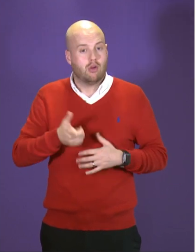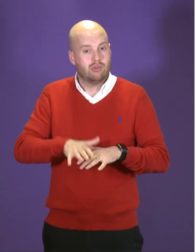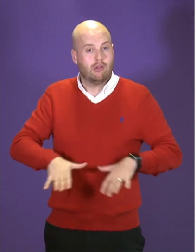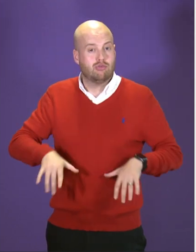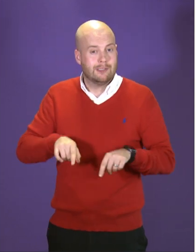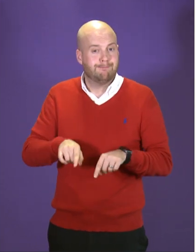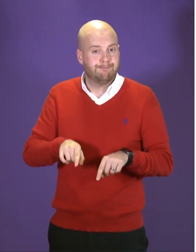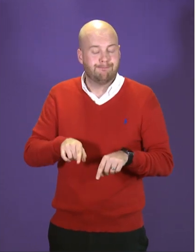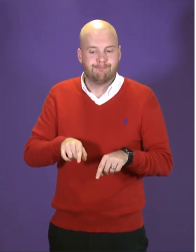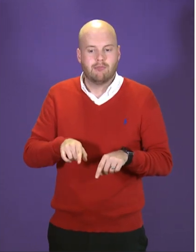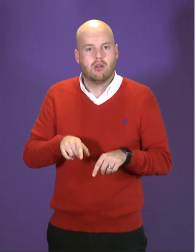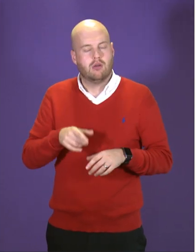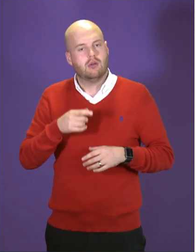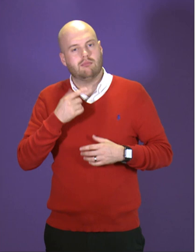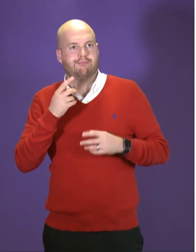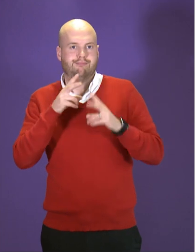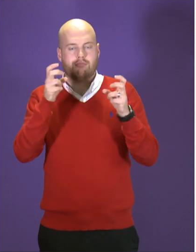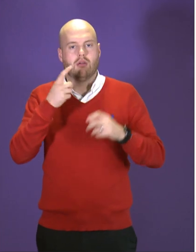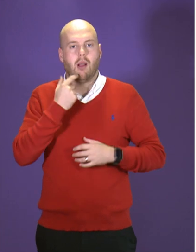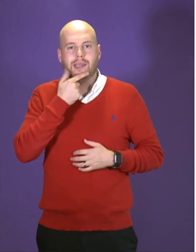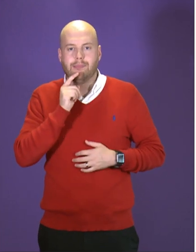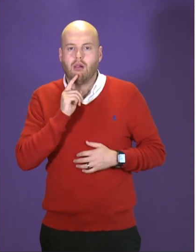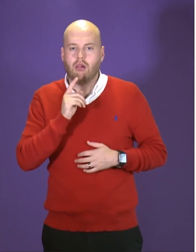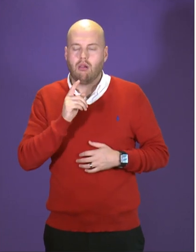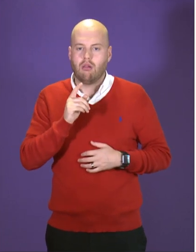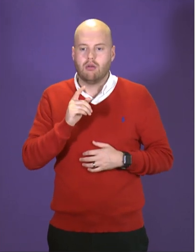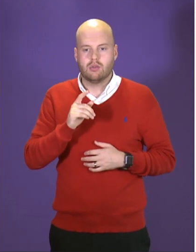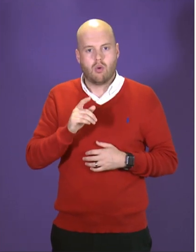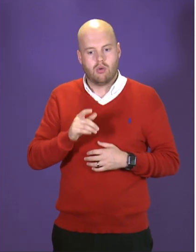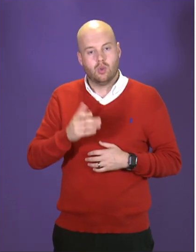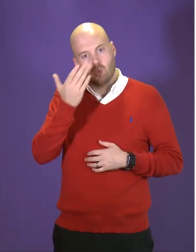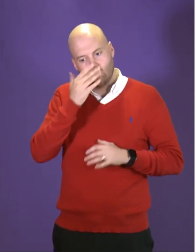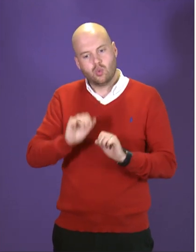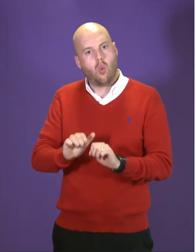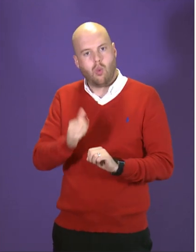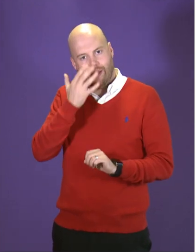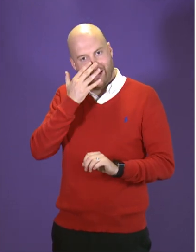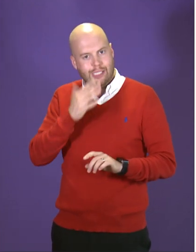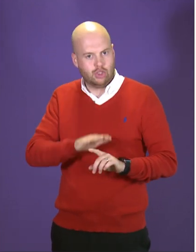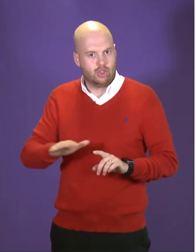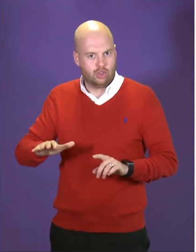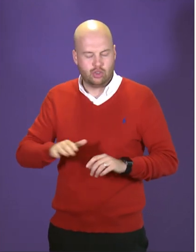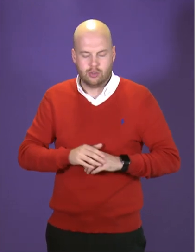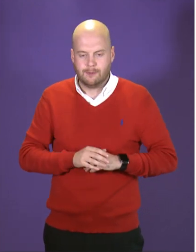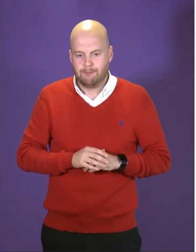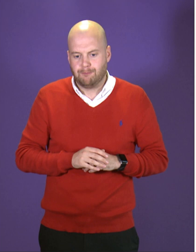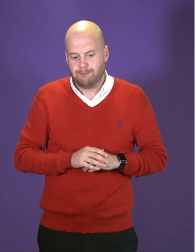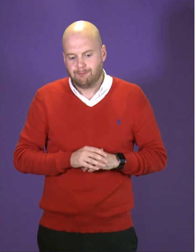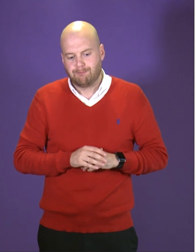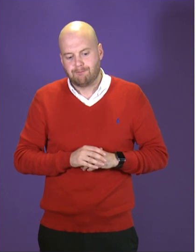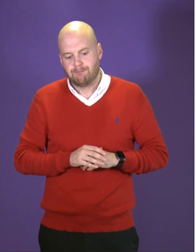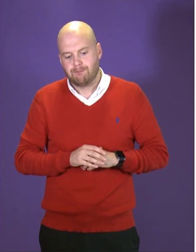children and young people for all ages in the schools, in Lithuanian schools,